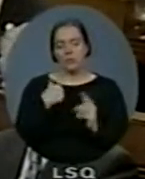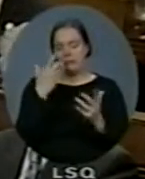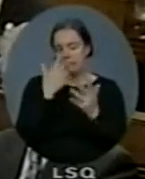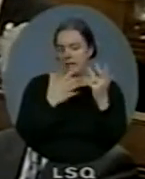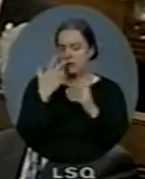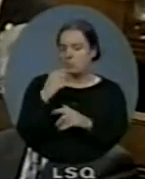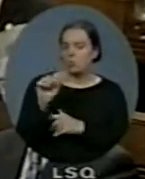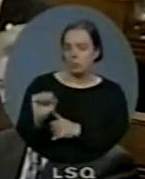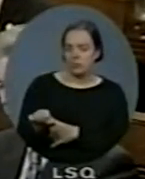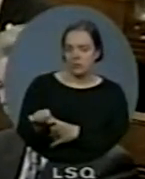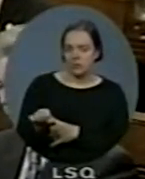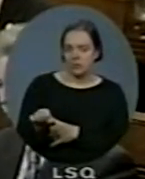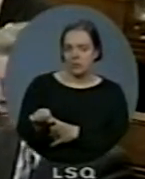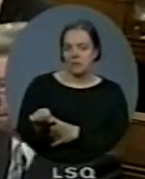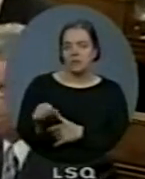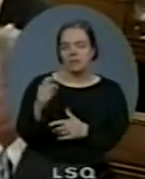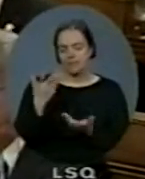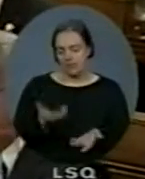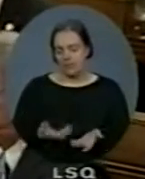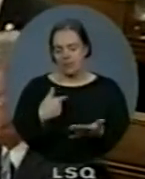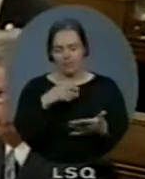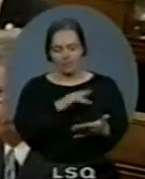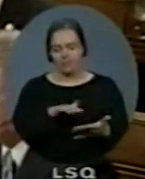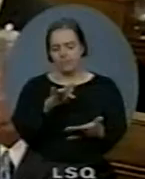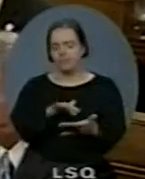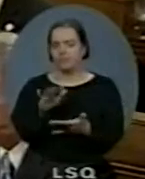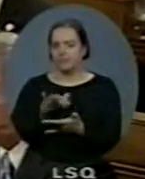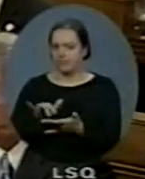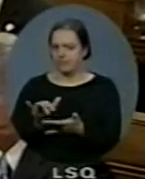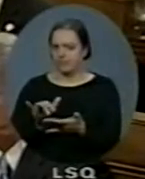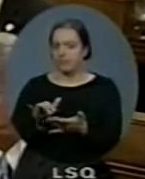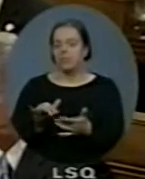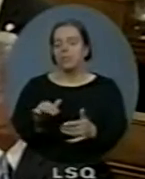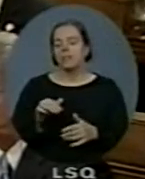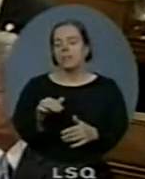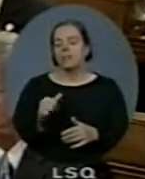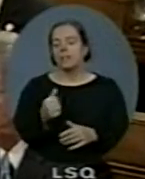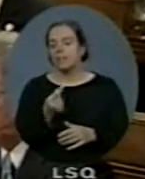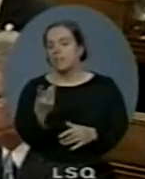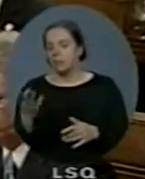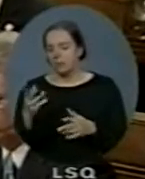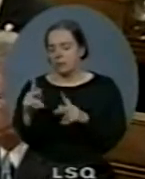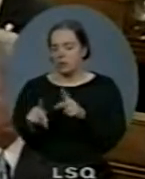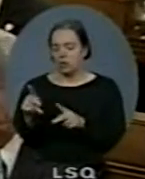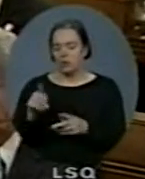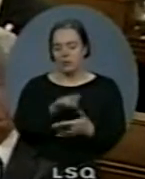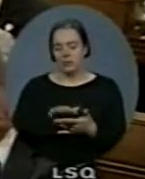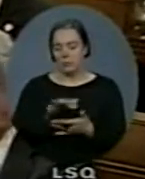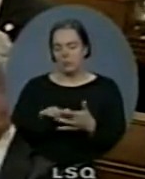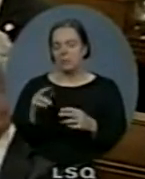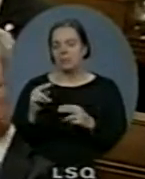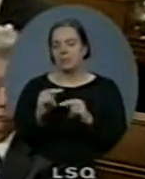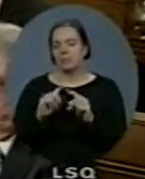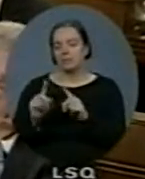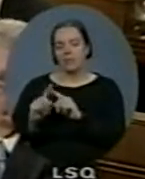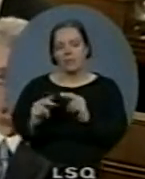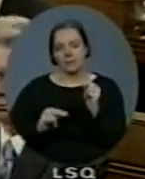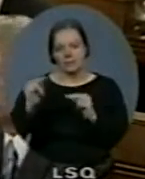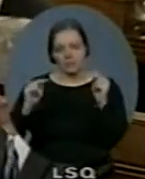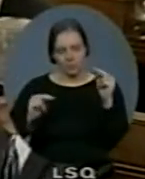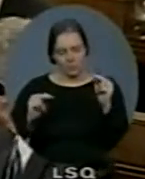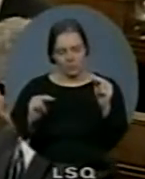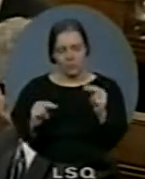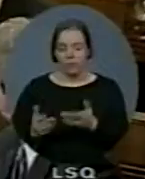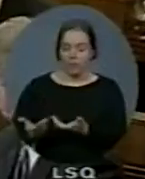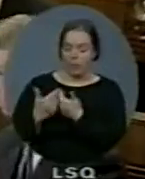that is being looked at by a variety of people at a number of levels. We want to make sure that the things that they asked for and the things that they